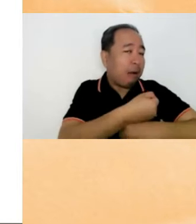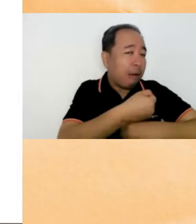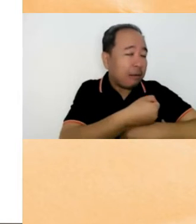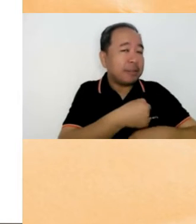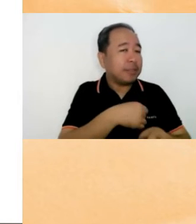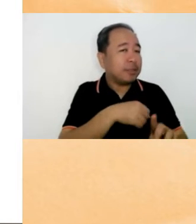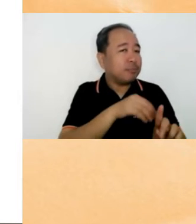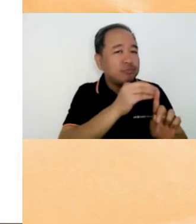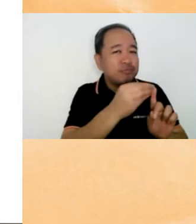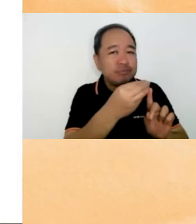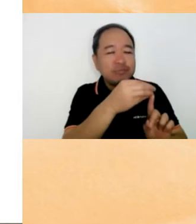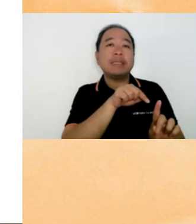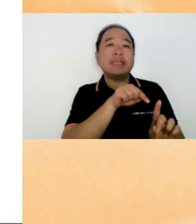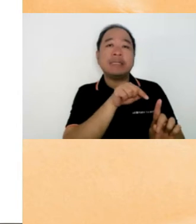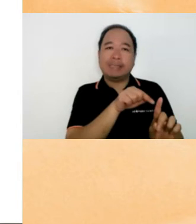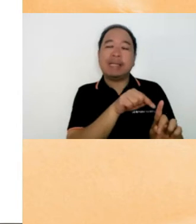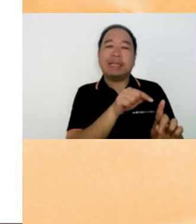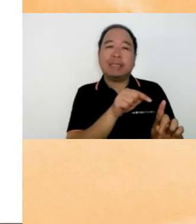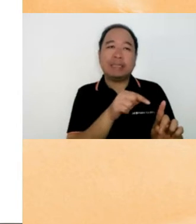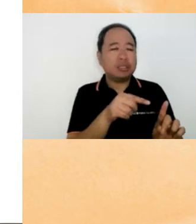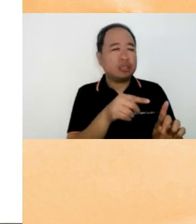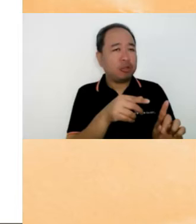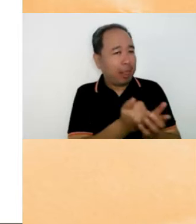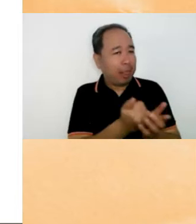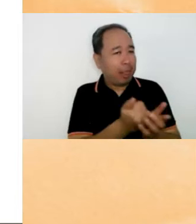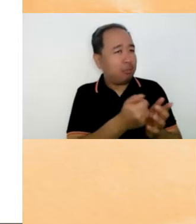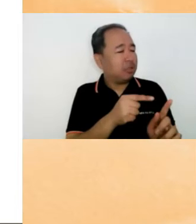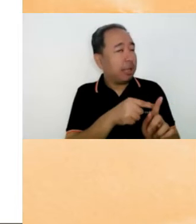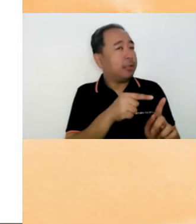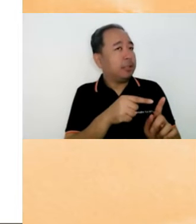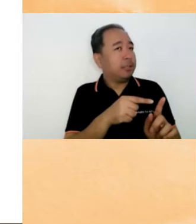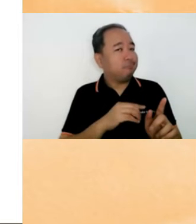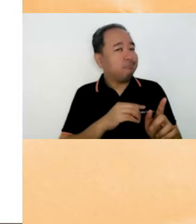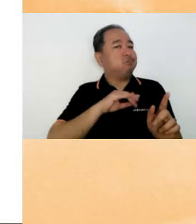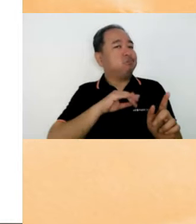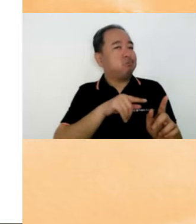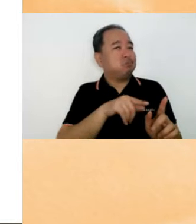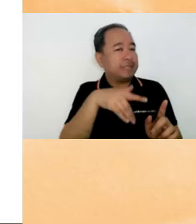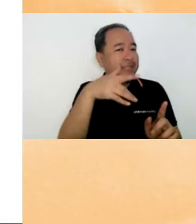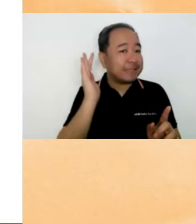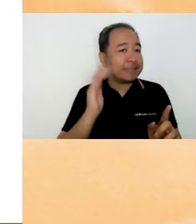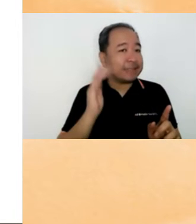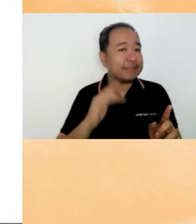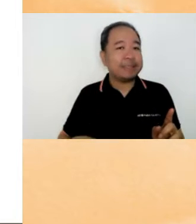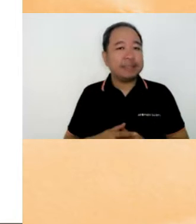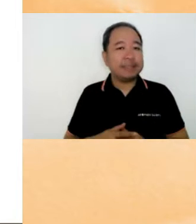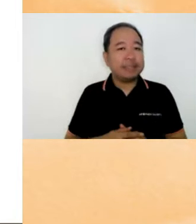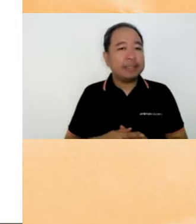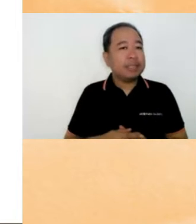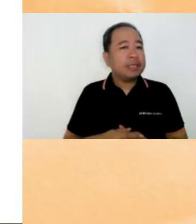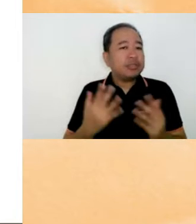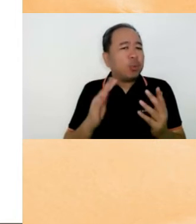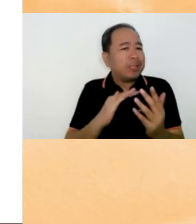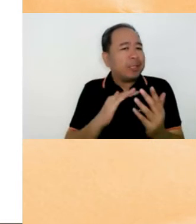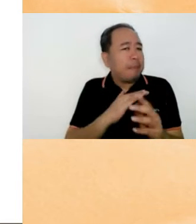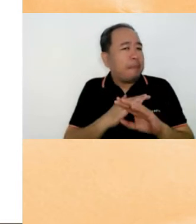stimulating the senses. What are the deterrents to achieving attachment in the Philippine context? According to a study by